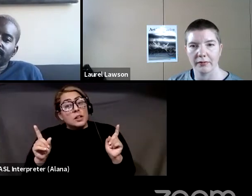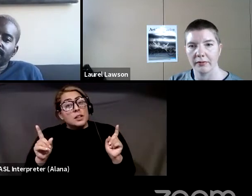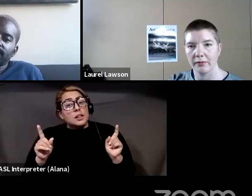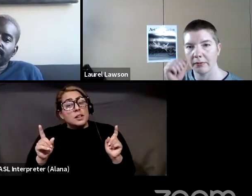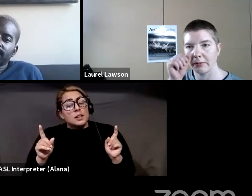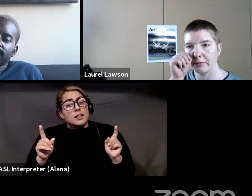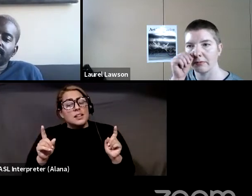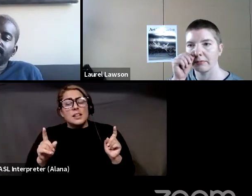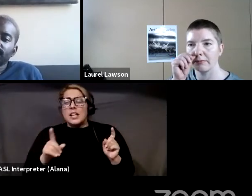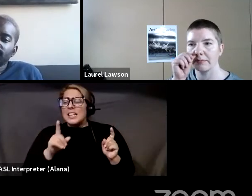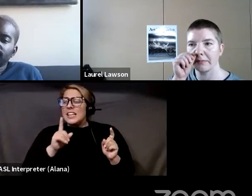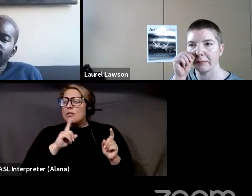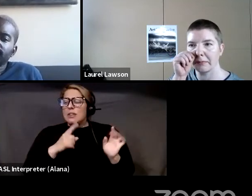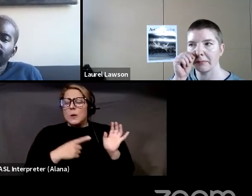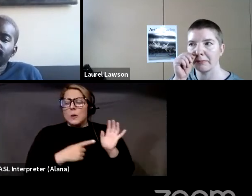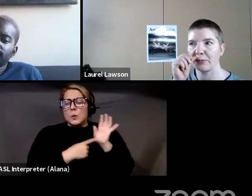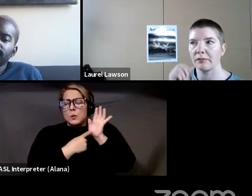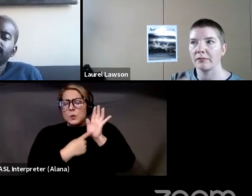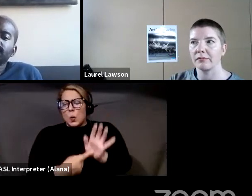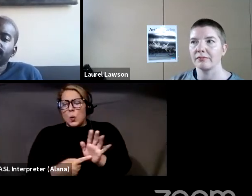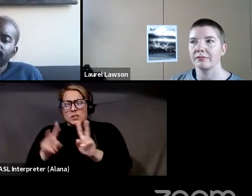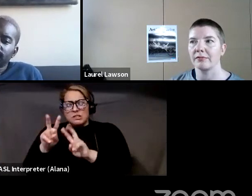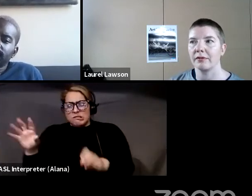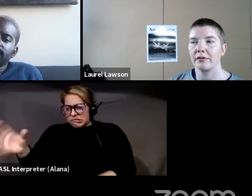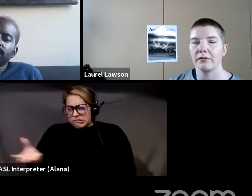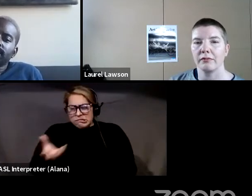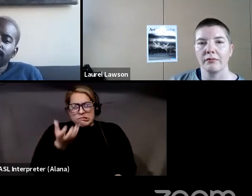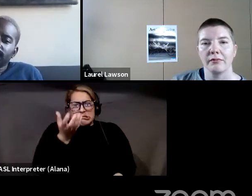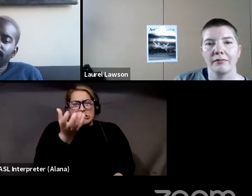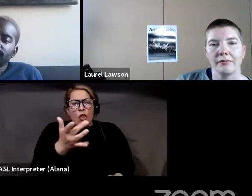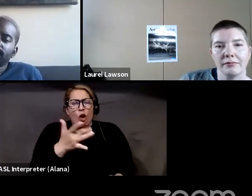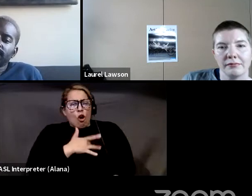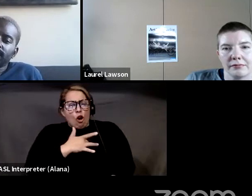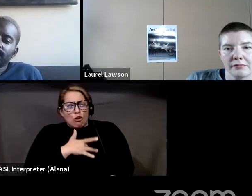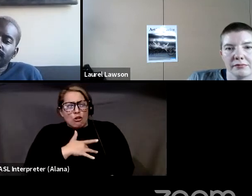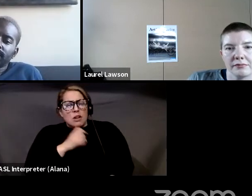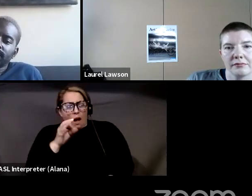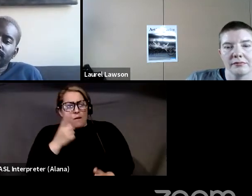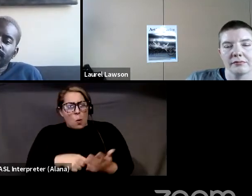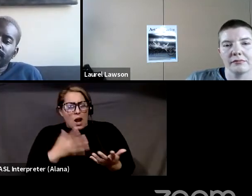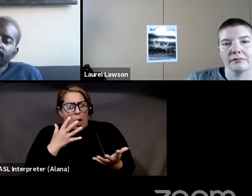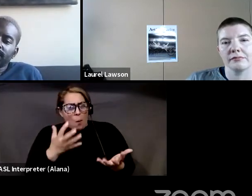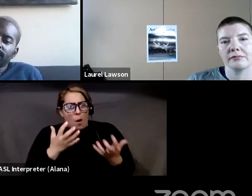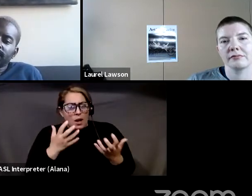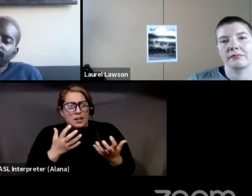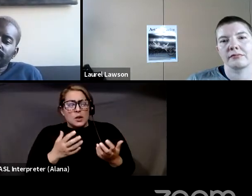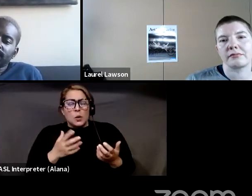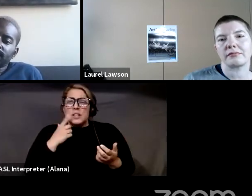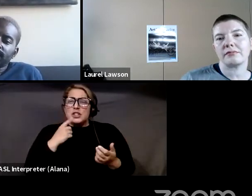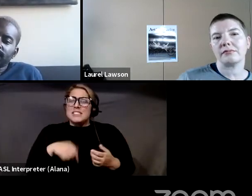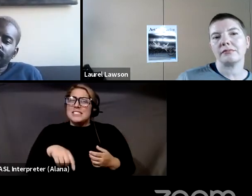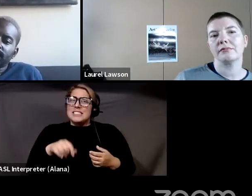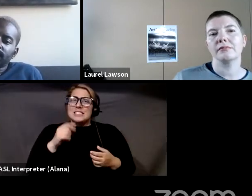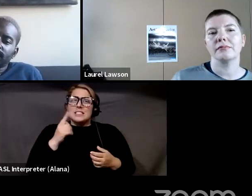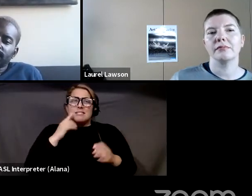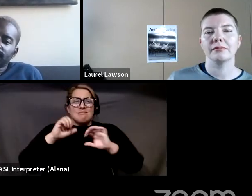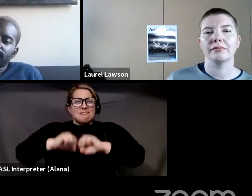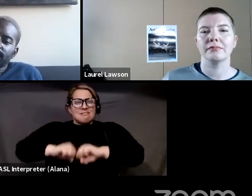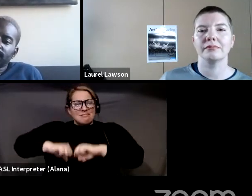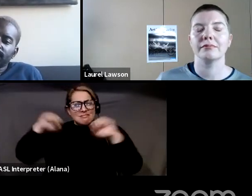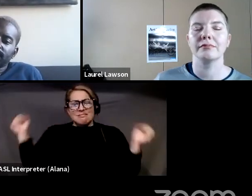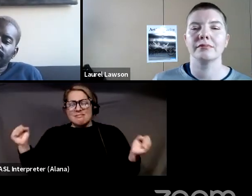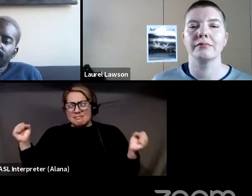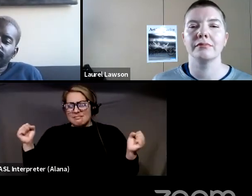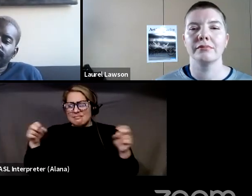like the heart of what it is that I'm going for, which is like decentering like the